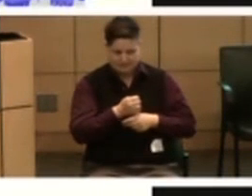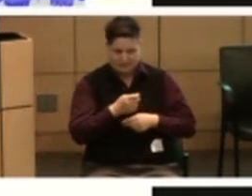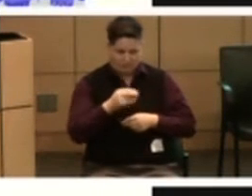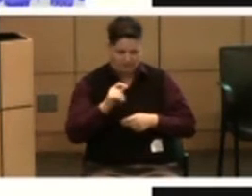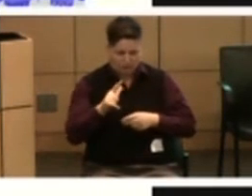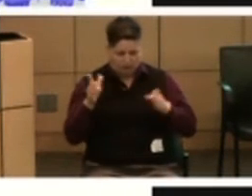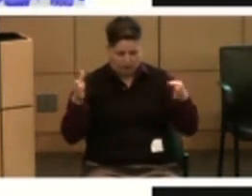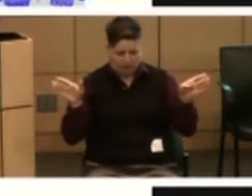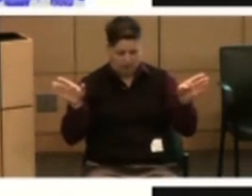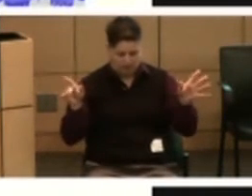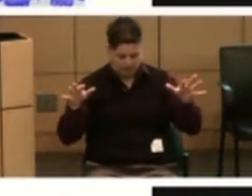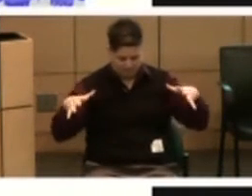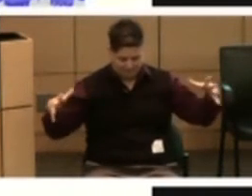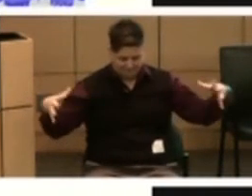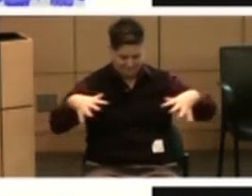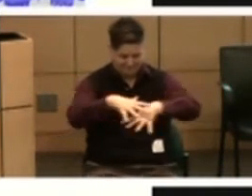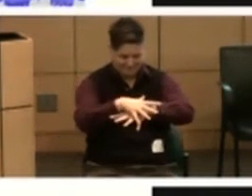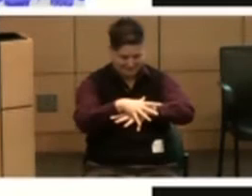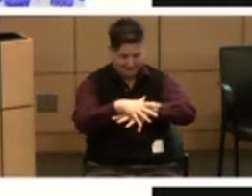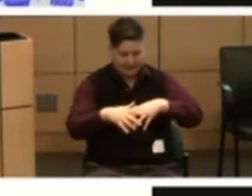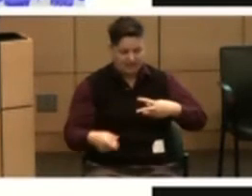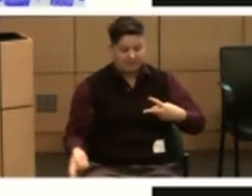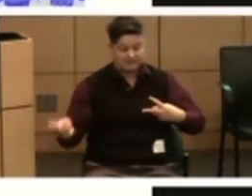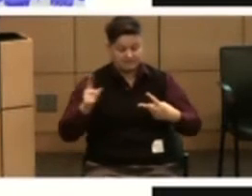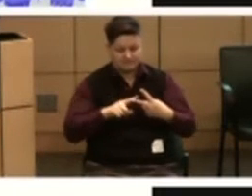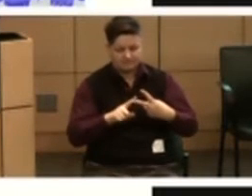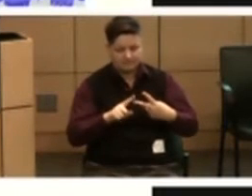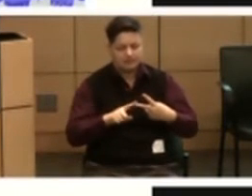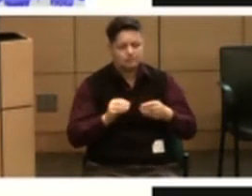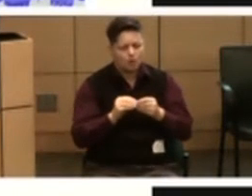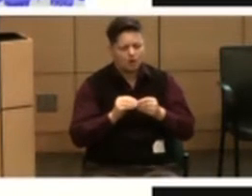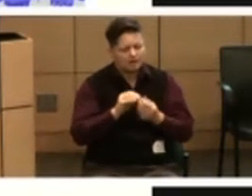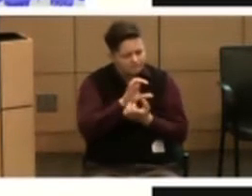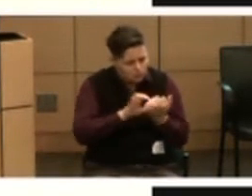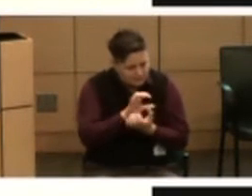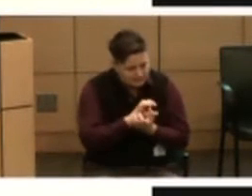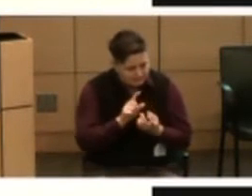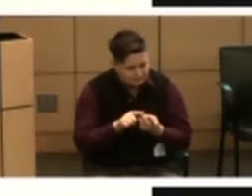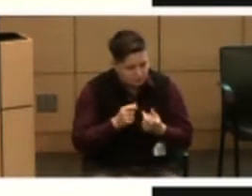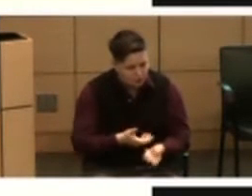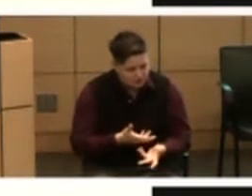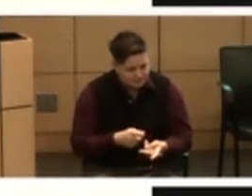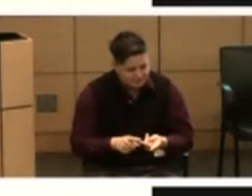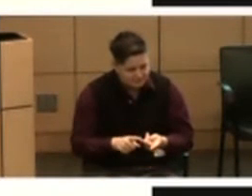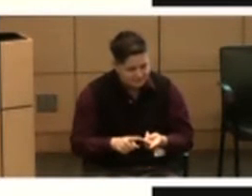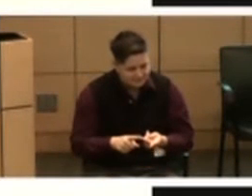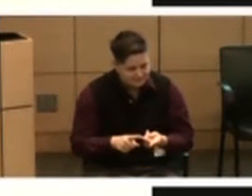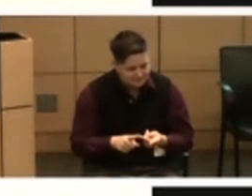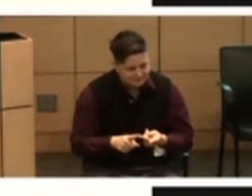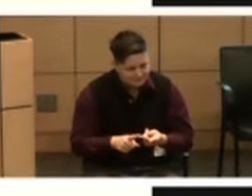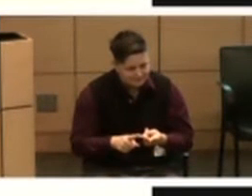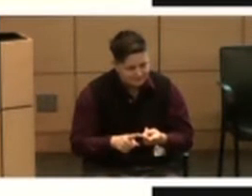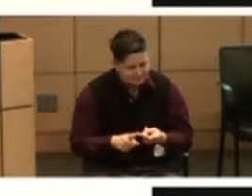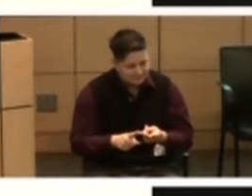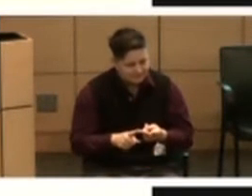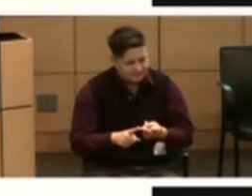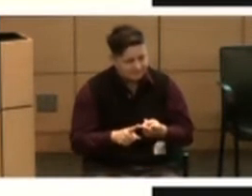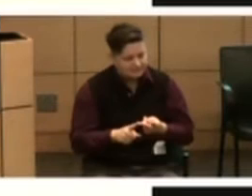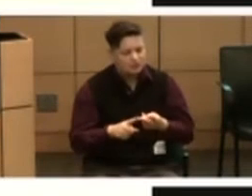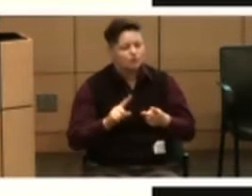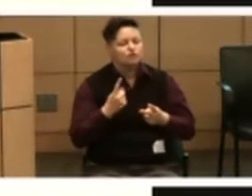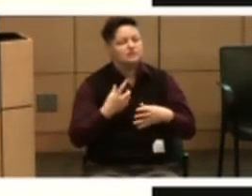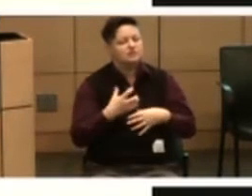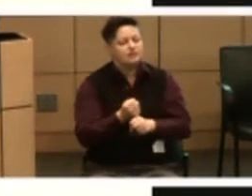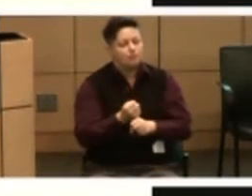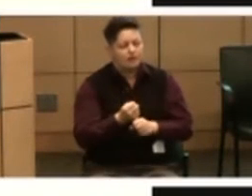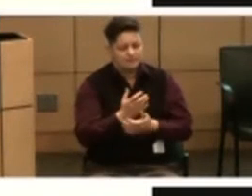produces a lot of informational masking or kind of confusability effects, okay? All right, so just to summarize